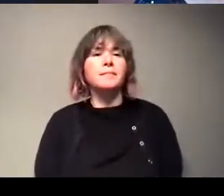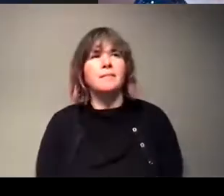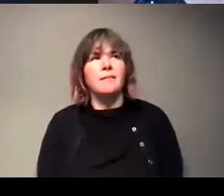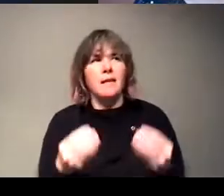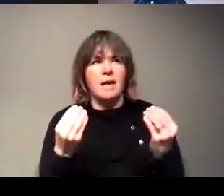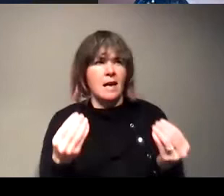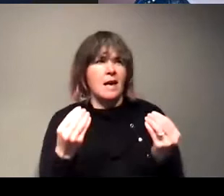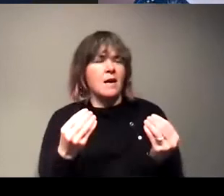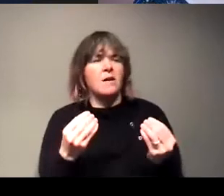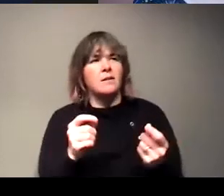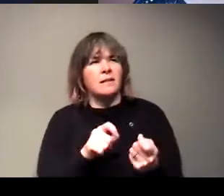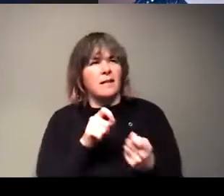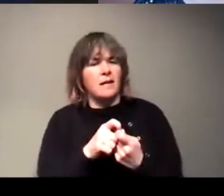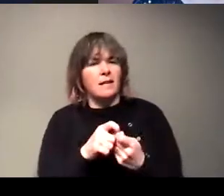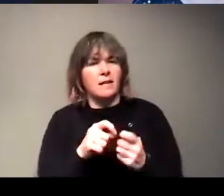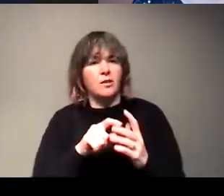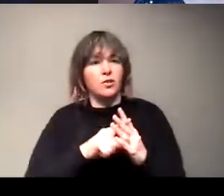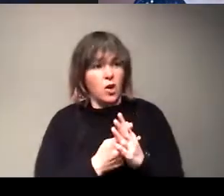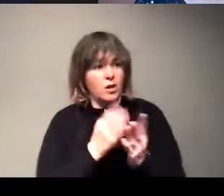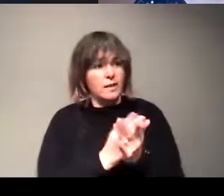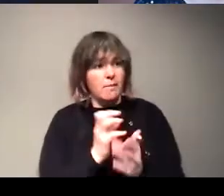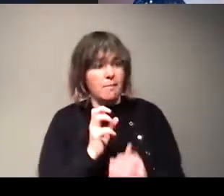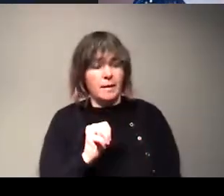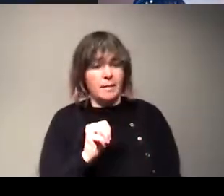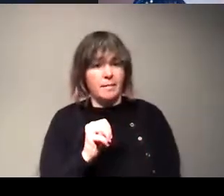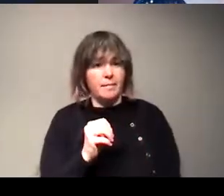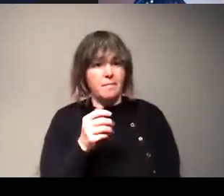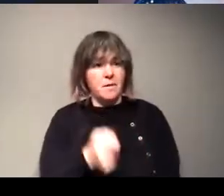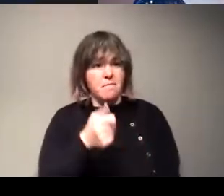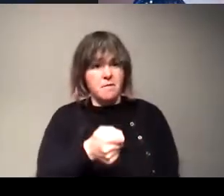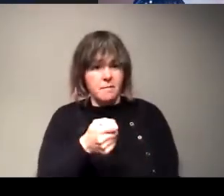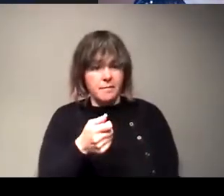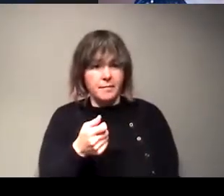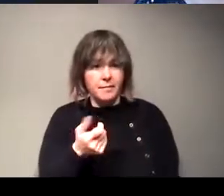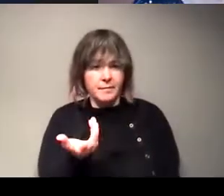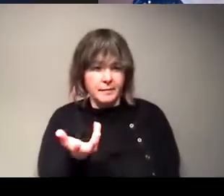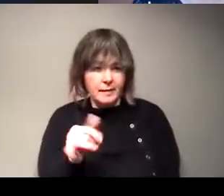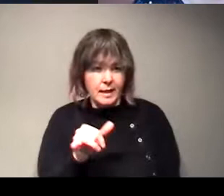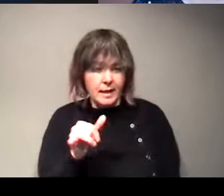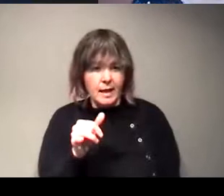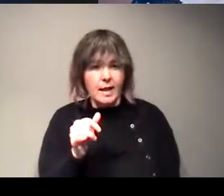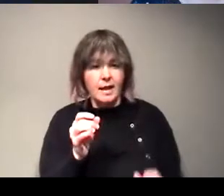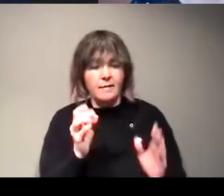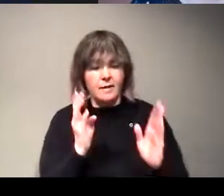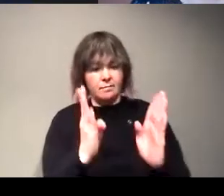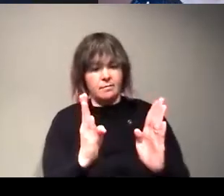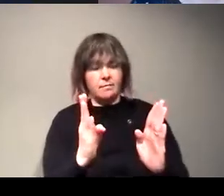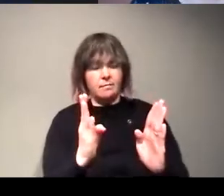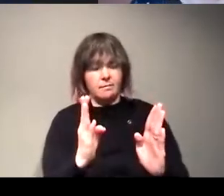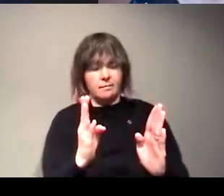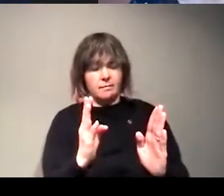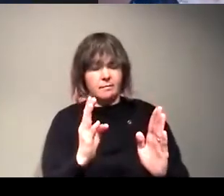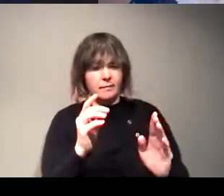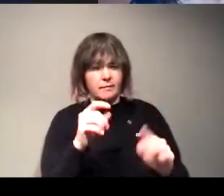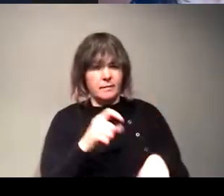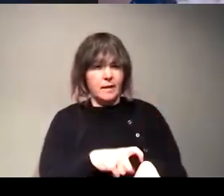would, like, I guess you just like start and stop the beam really fast. So you'd have like a windowing mechanism on your particle beam,